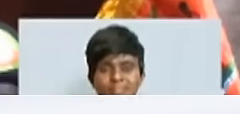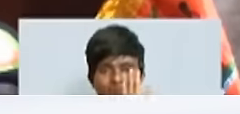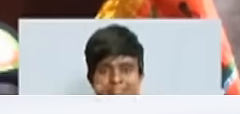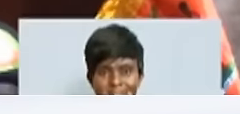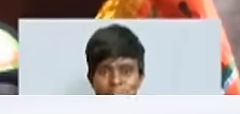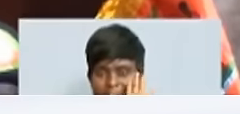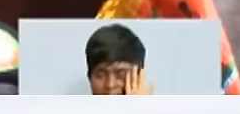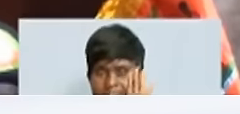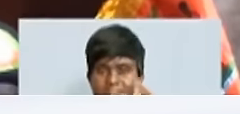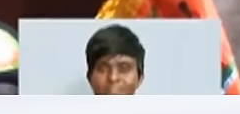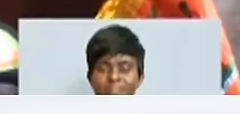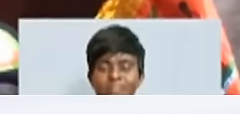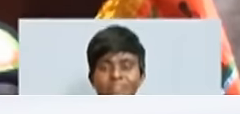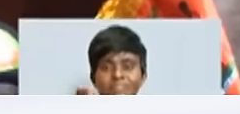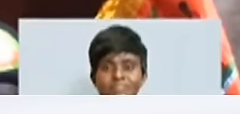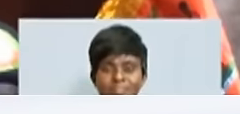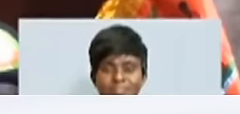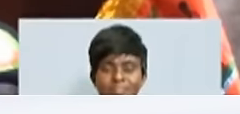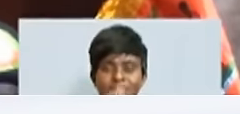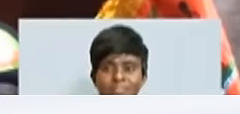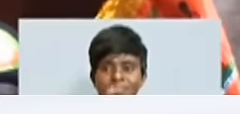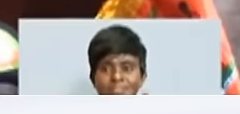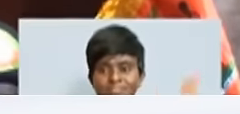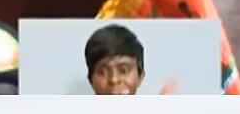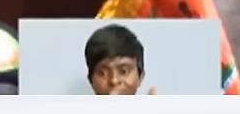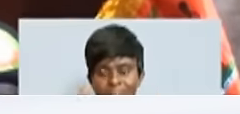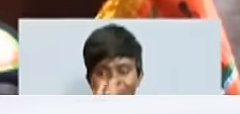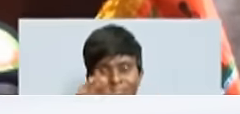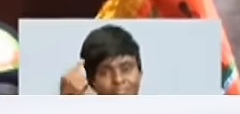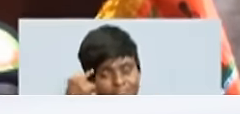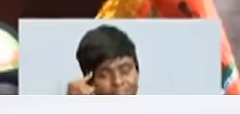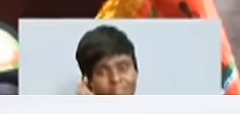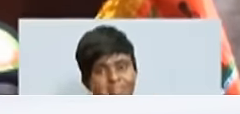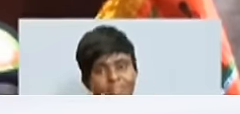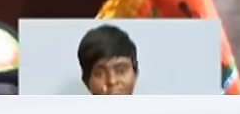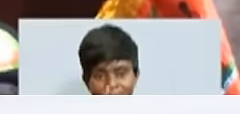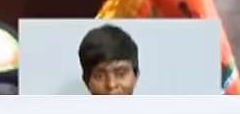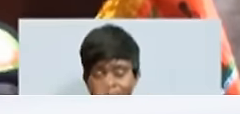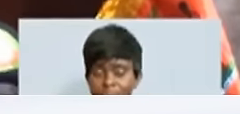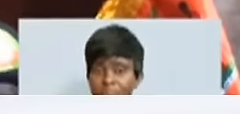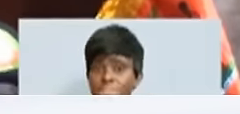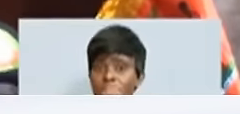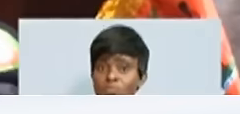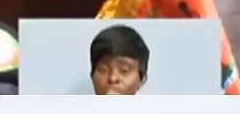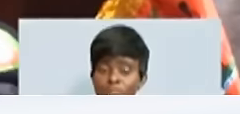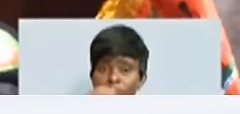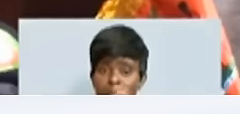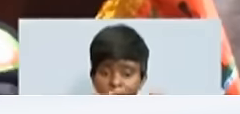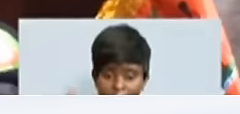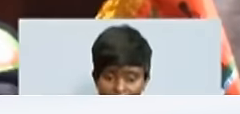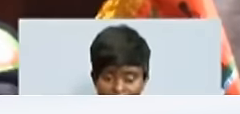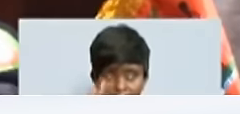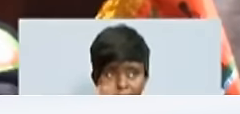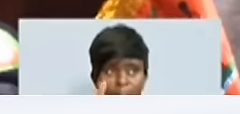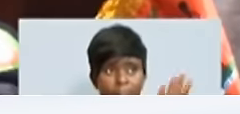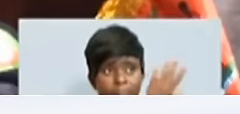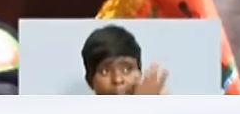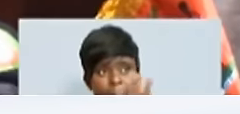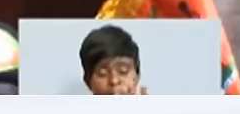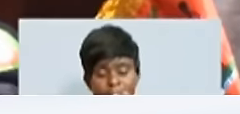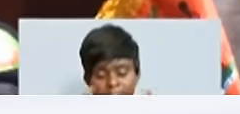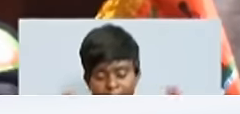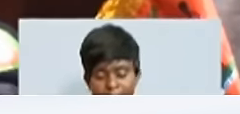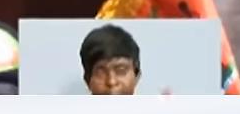to demonstrate the intent of your government. This is evident in the implementation of the Enhanced